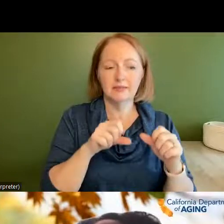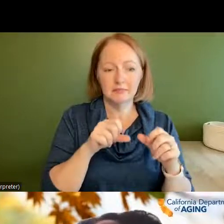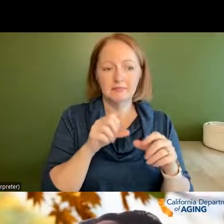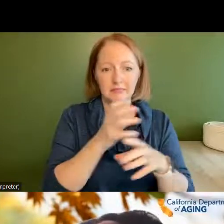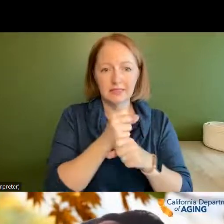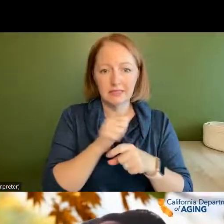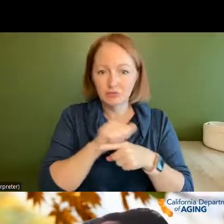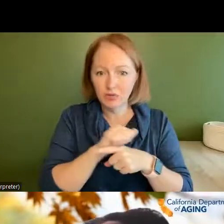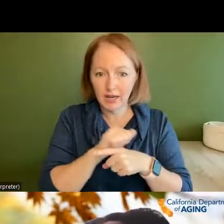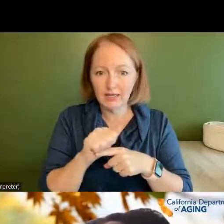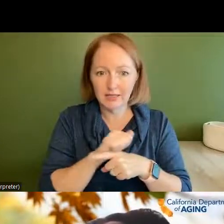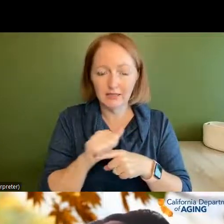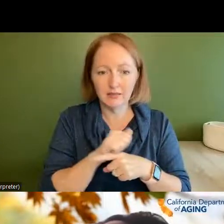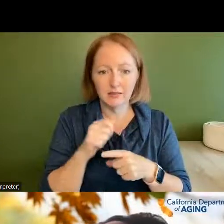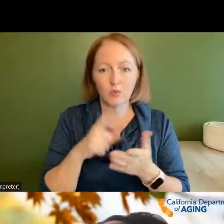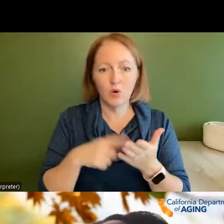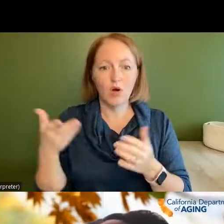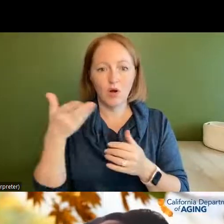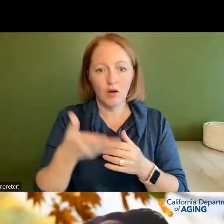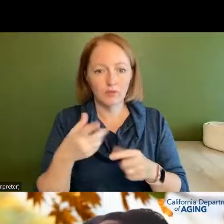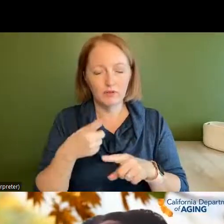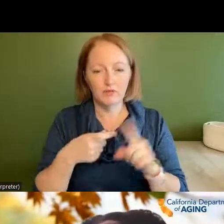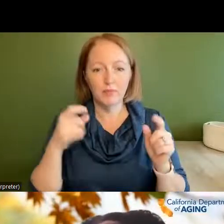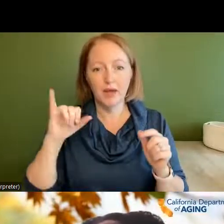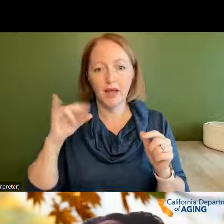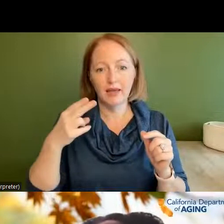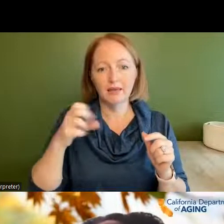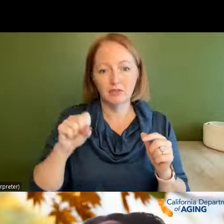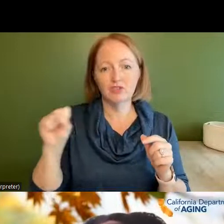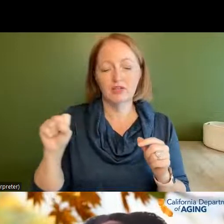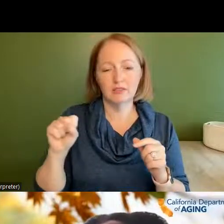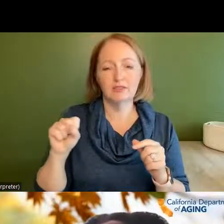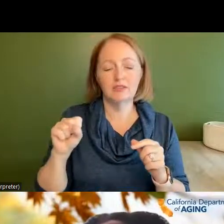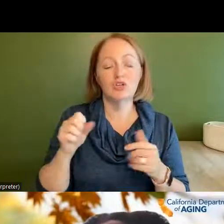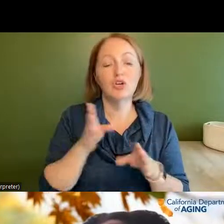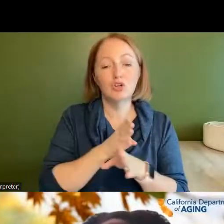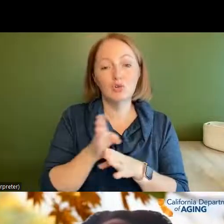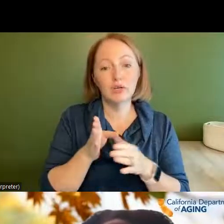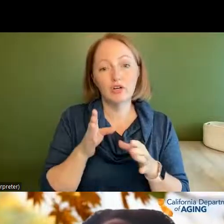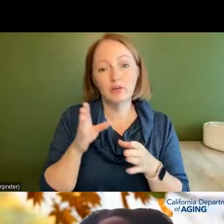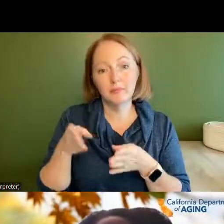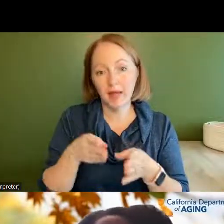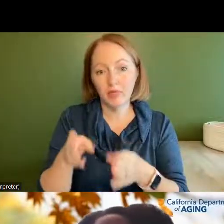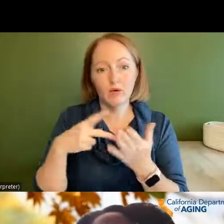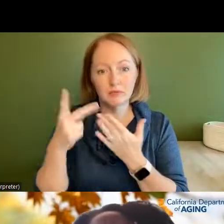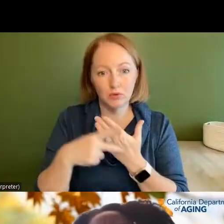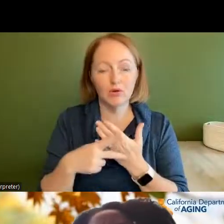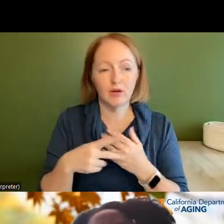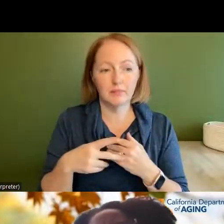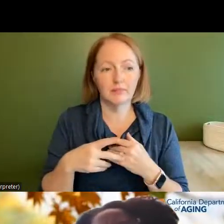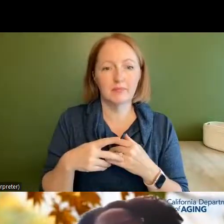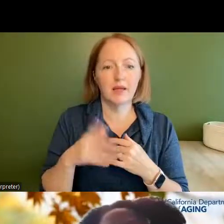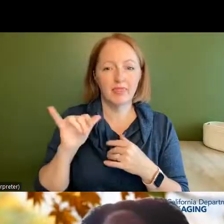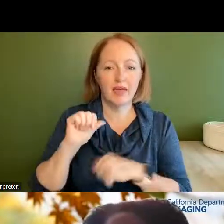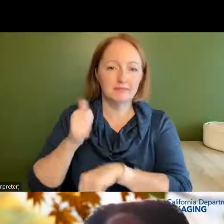the trainings offered by the IHSS Career Pathways program that's being